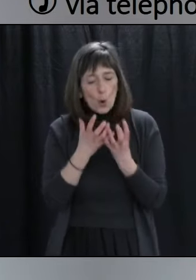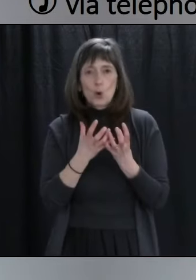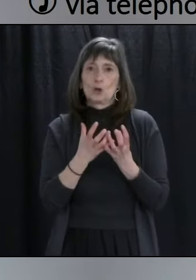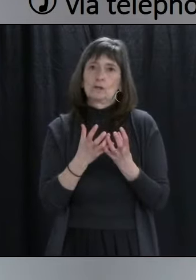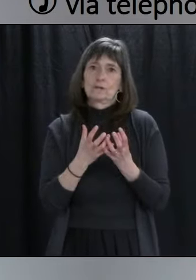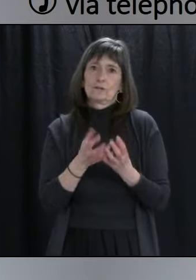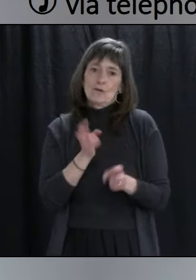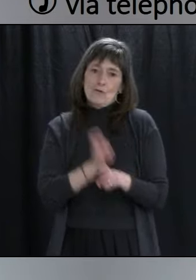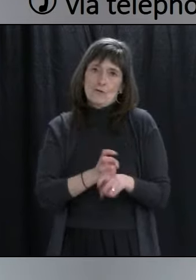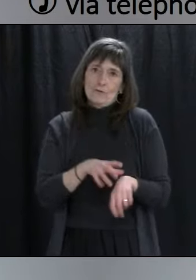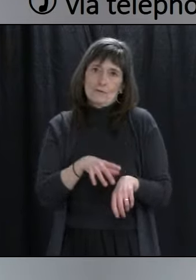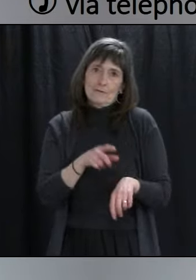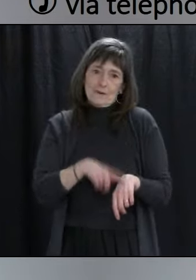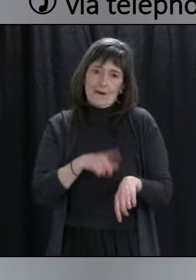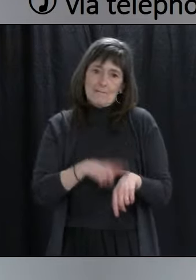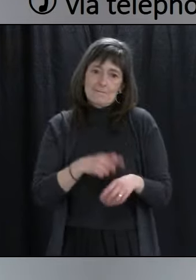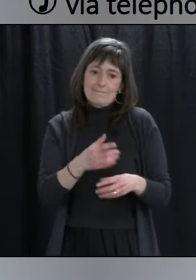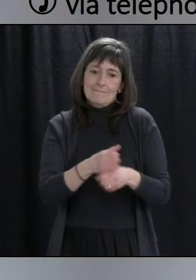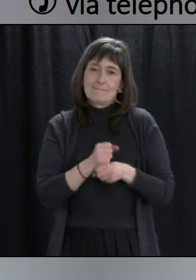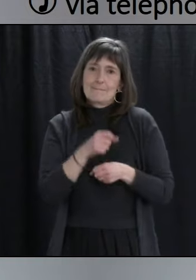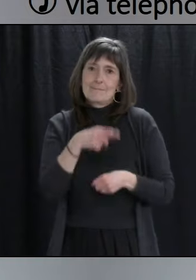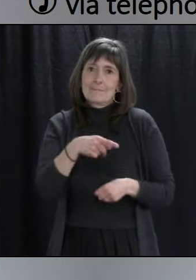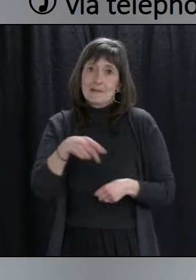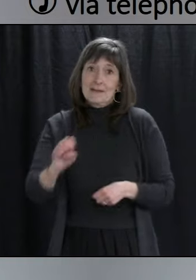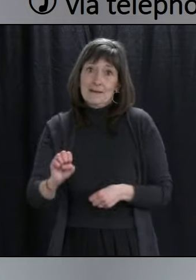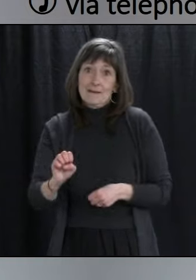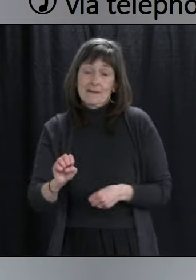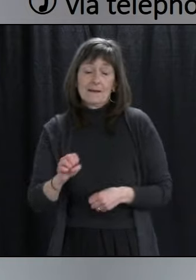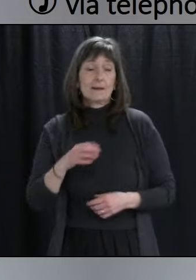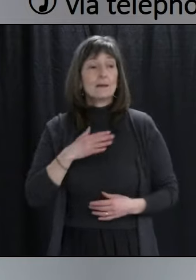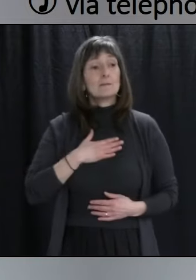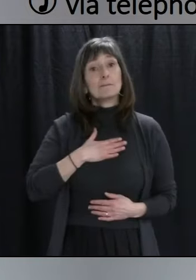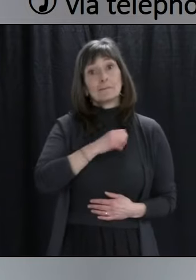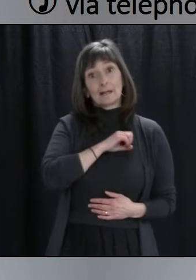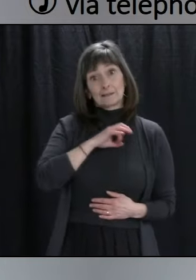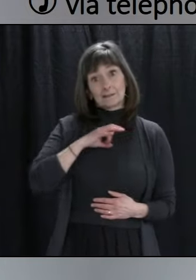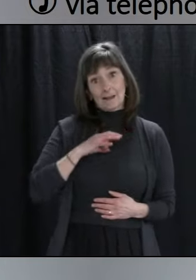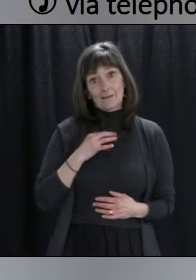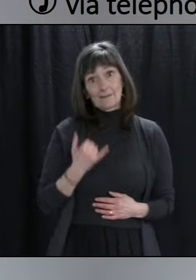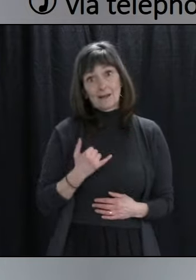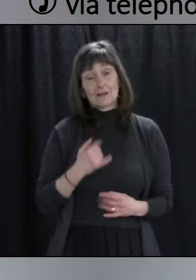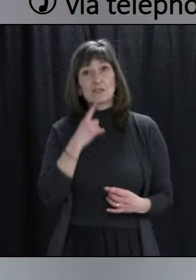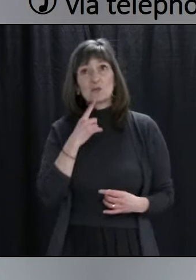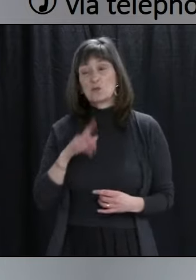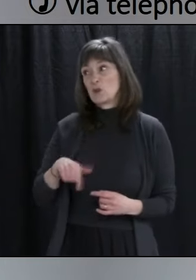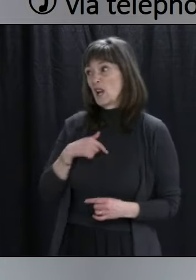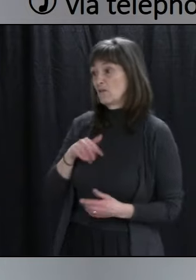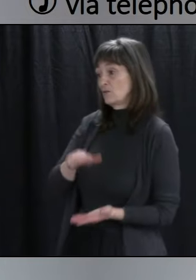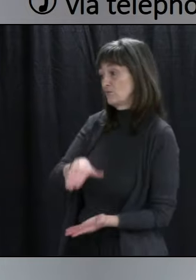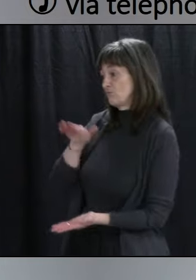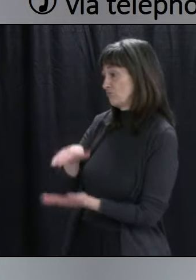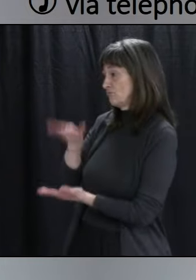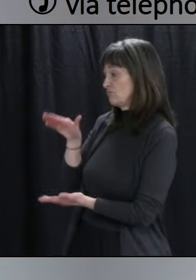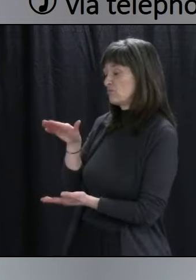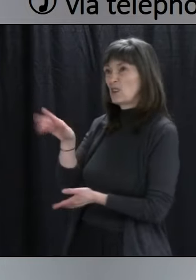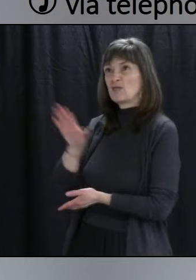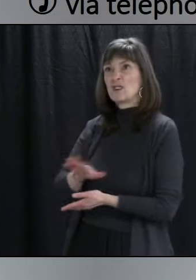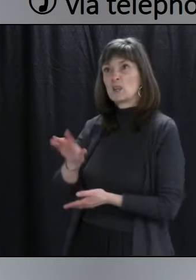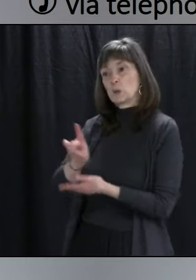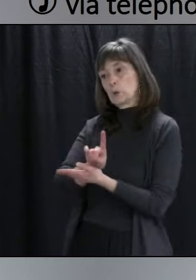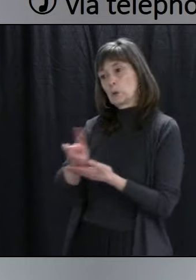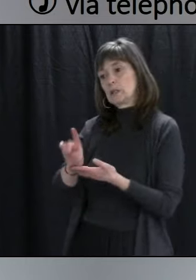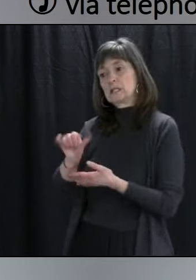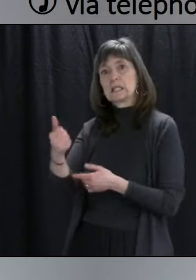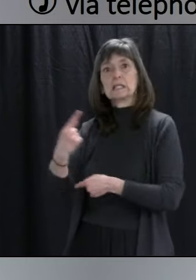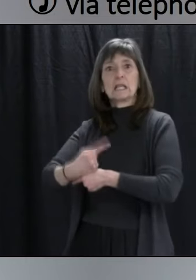In terms of that, at the moment, my staff advise me we have around a week to 10 days at the